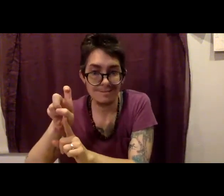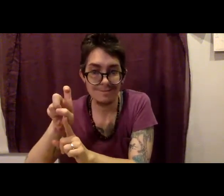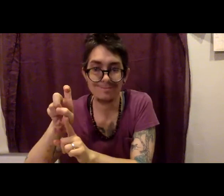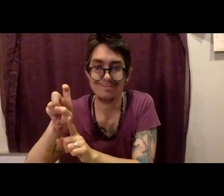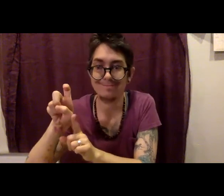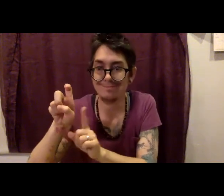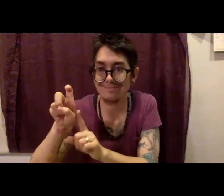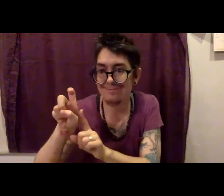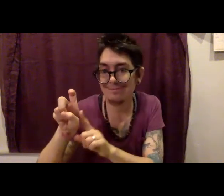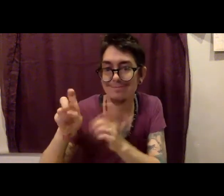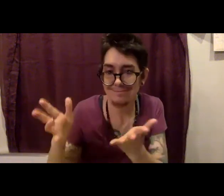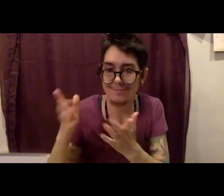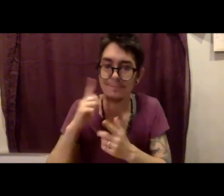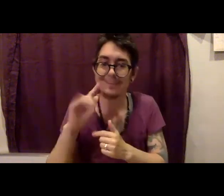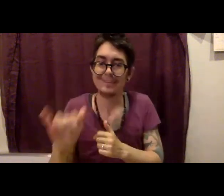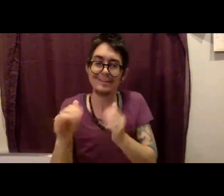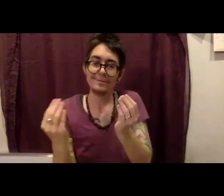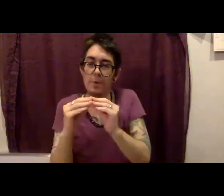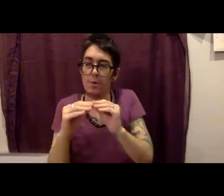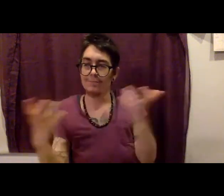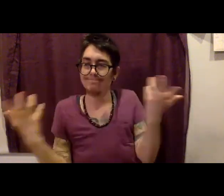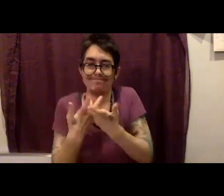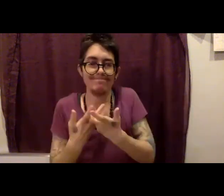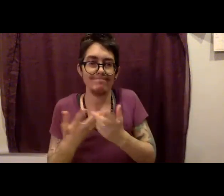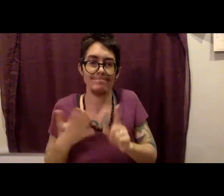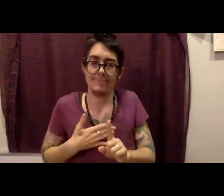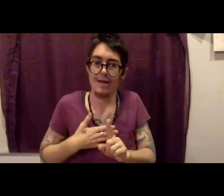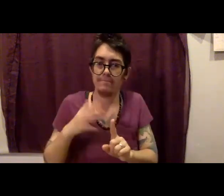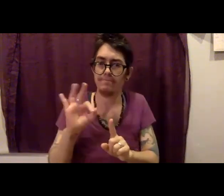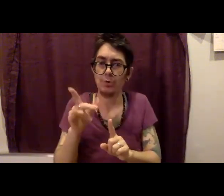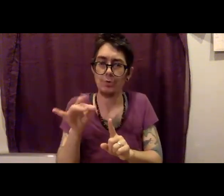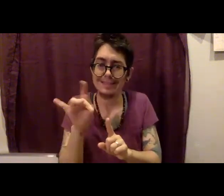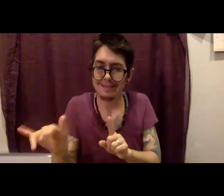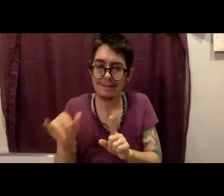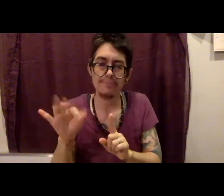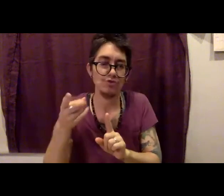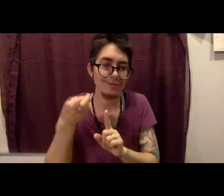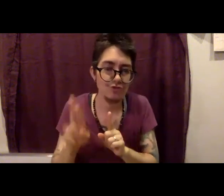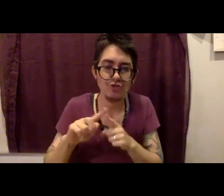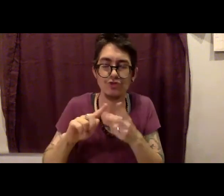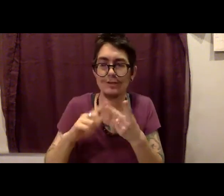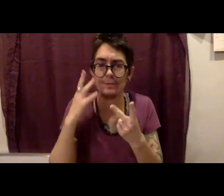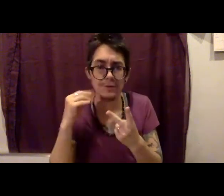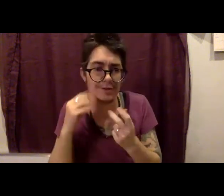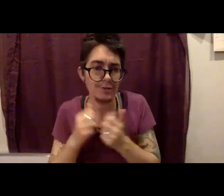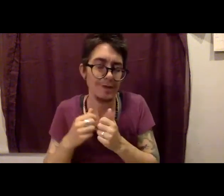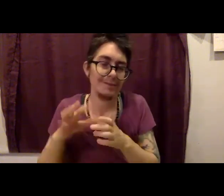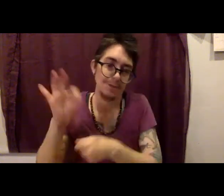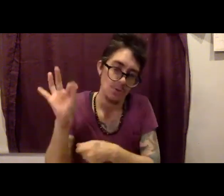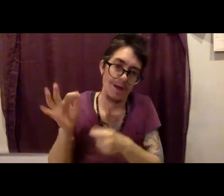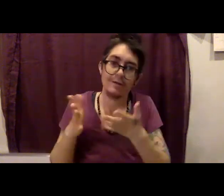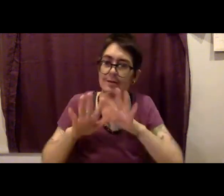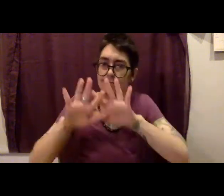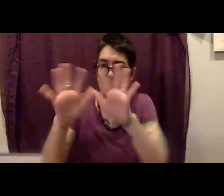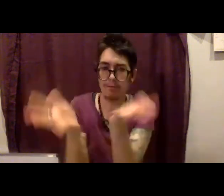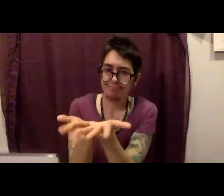language, priestess, instead of priestess or goddess. So priest X with a letter X at the end,